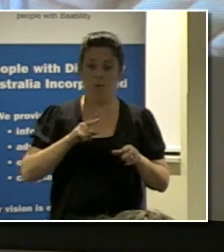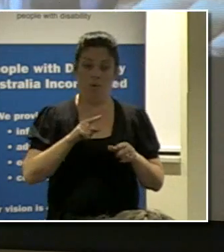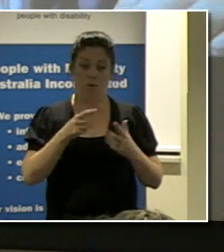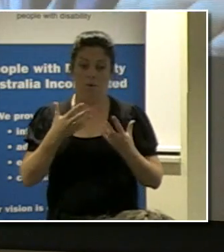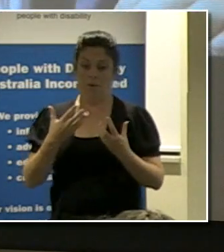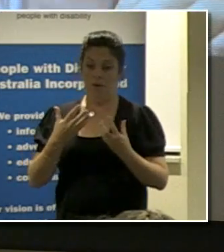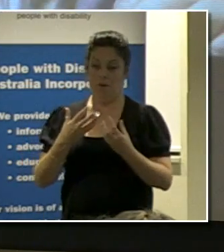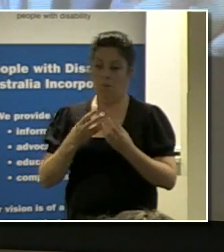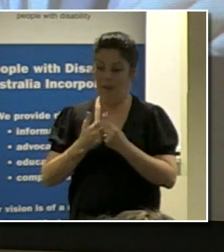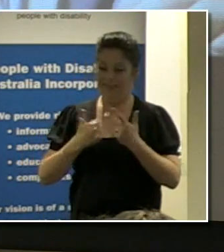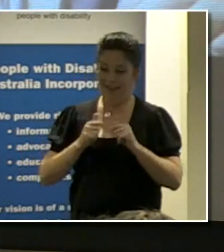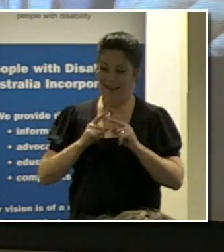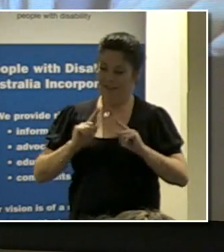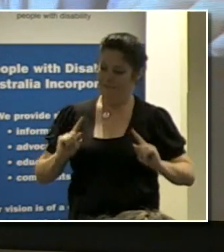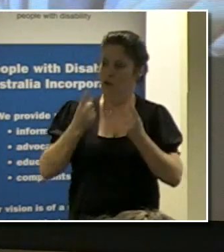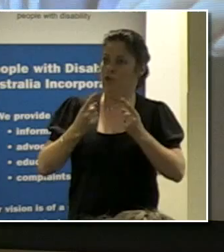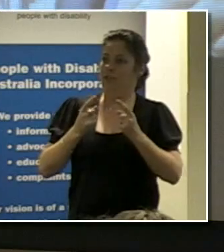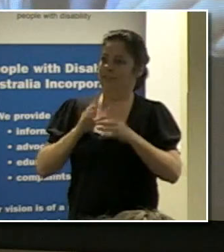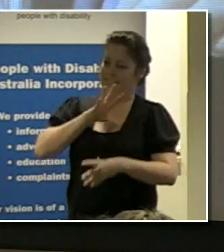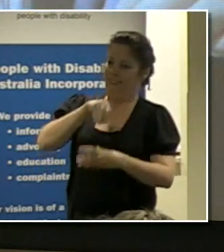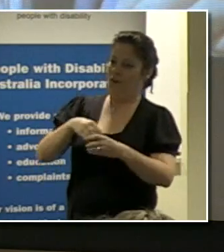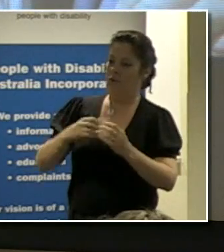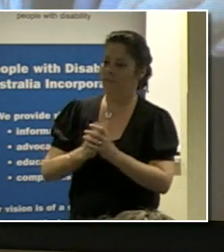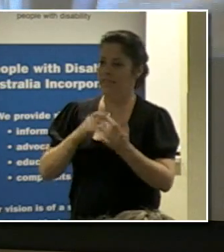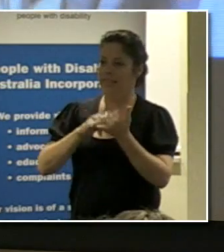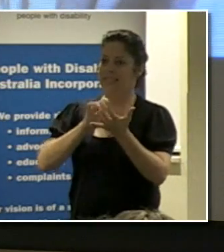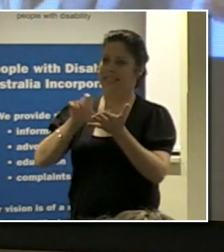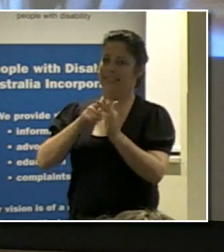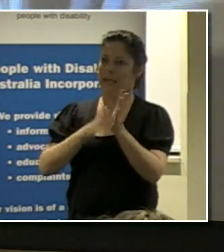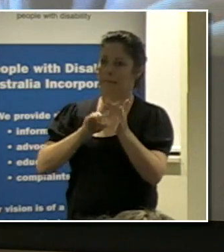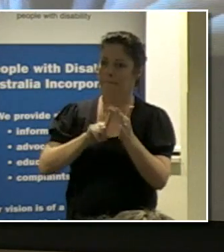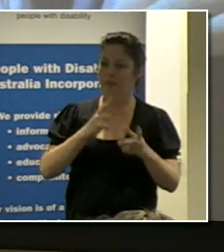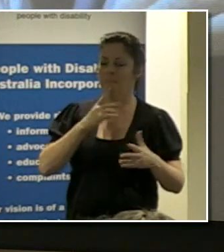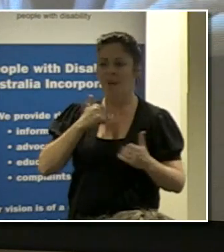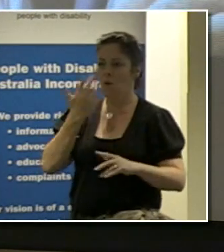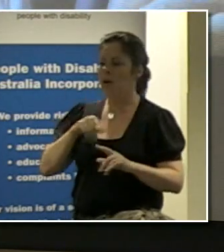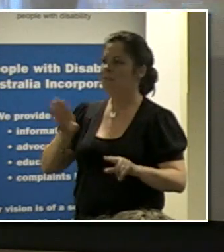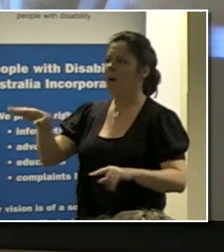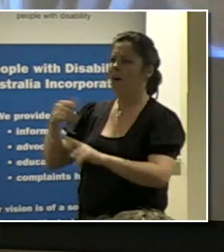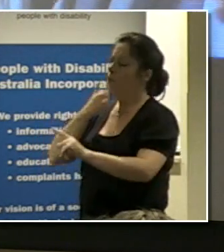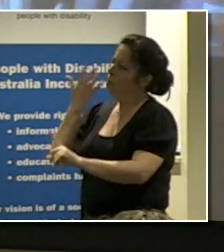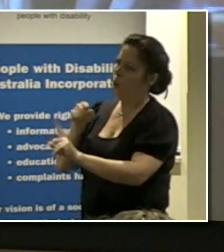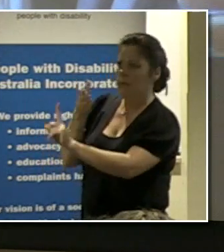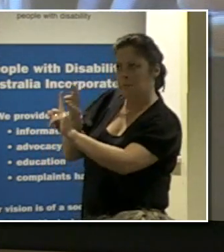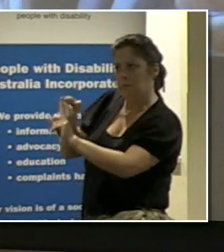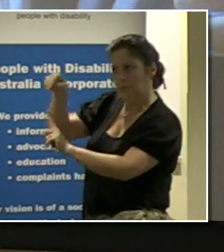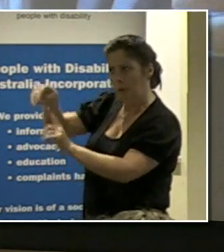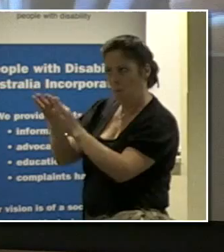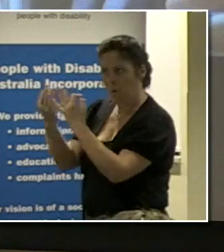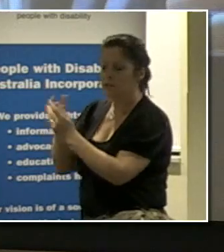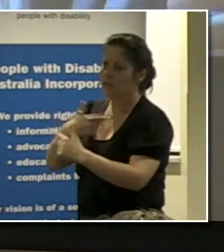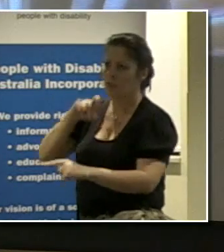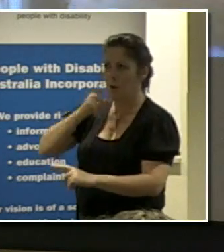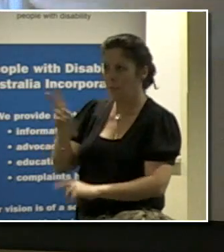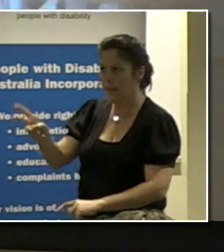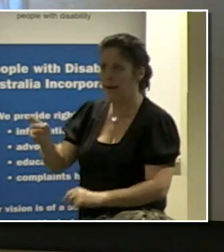existing provider. In the second plan, the churn's starting to happen because they say, I'm not particularly happy with all of this, I want something different.